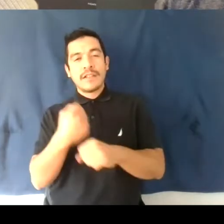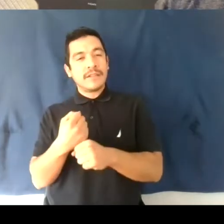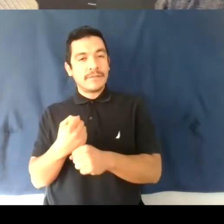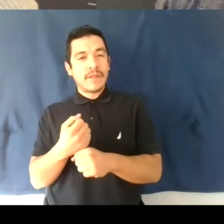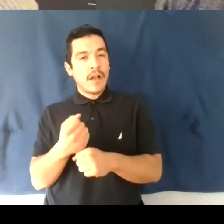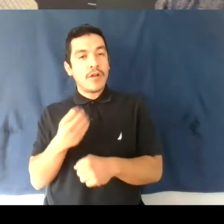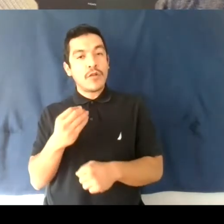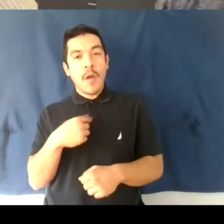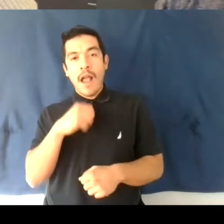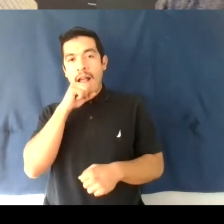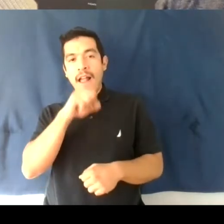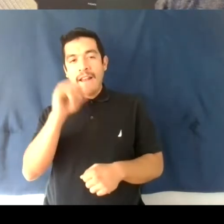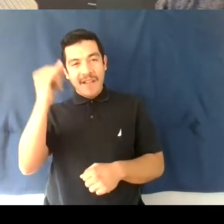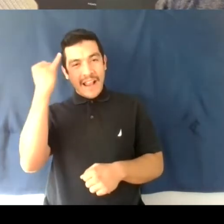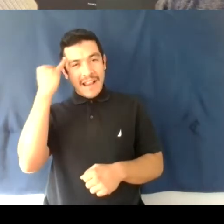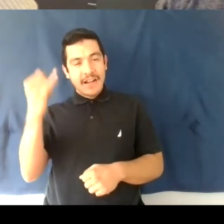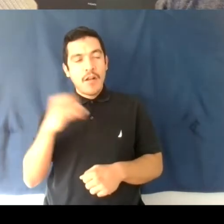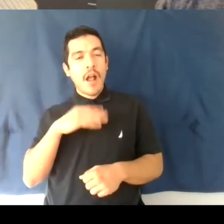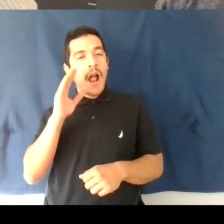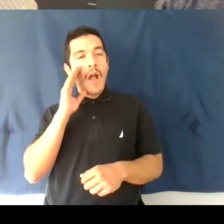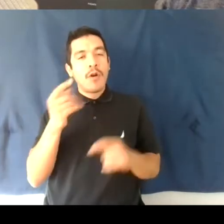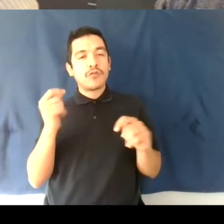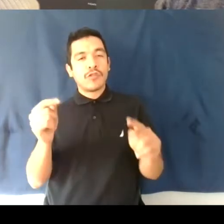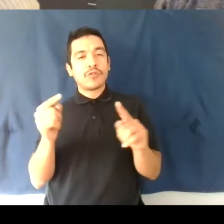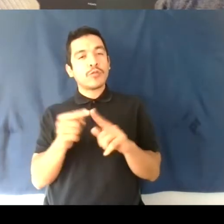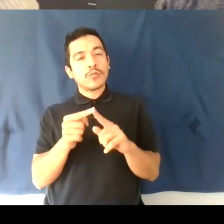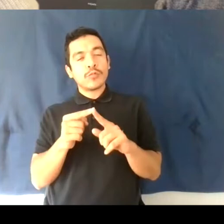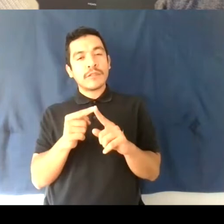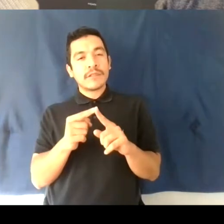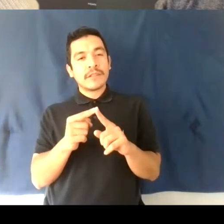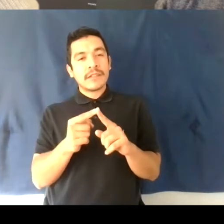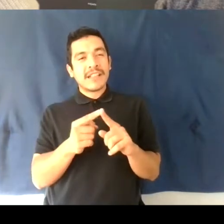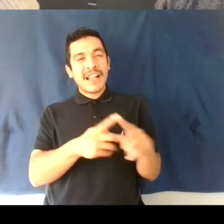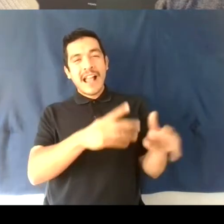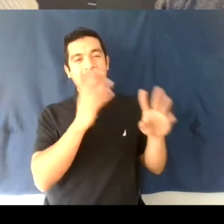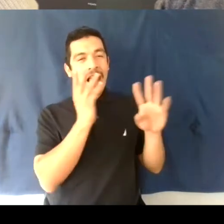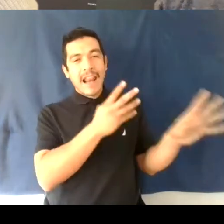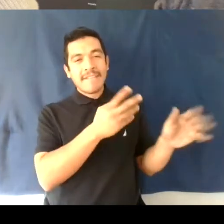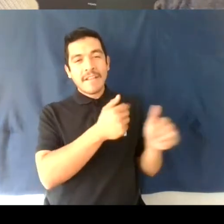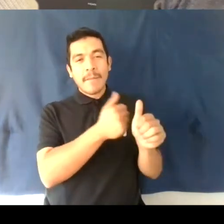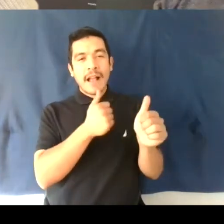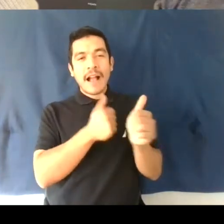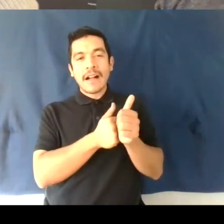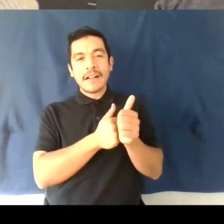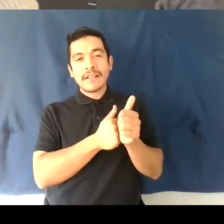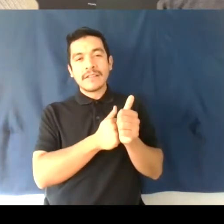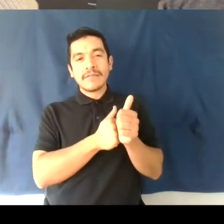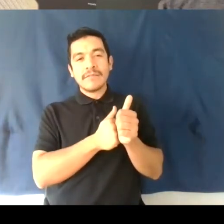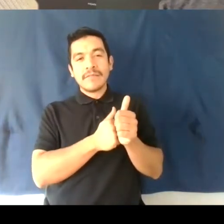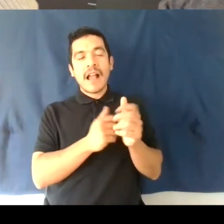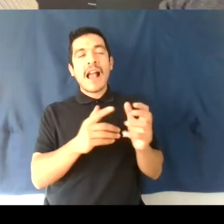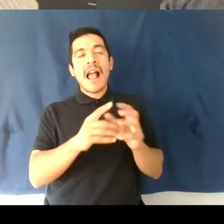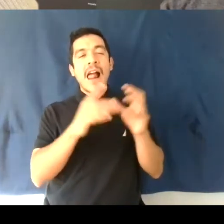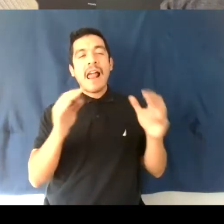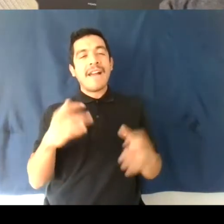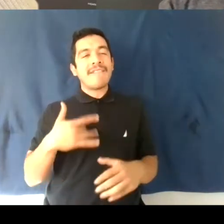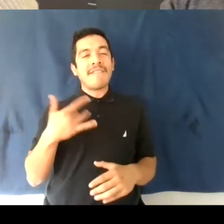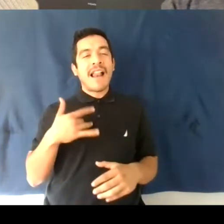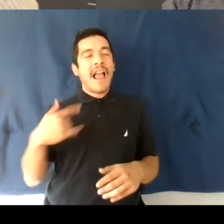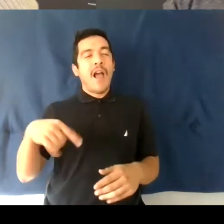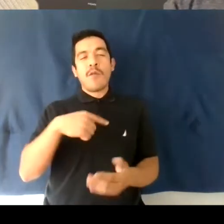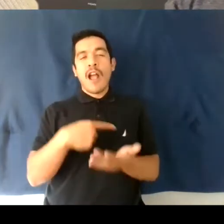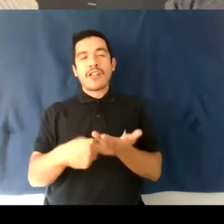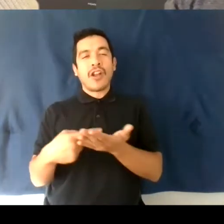so I love that idea. So I'm going to try to sort of leave behind just a lot of the feelings that we've talked